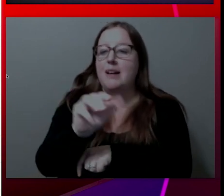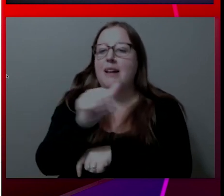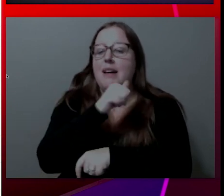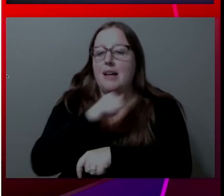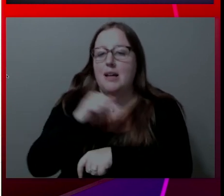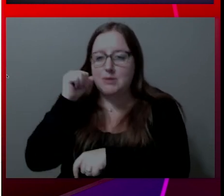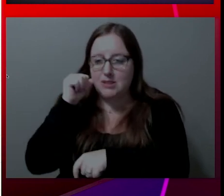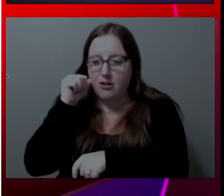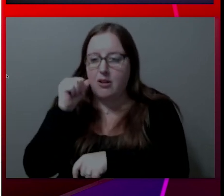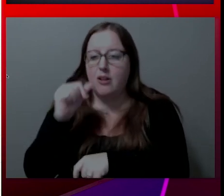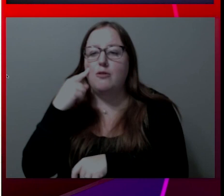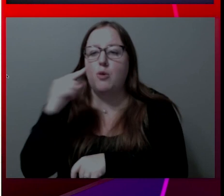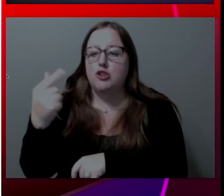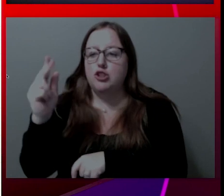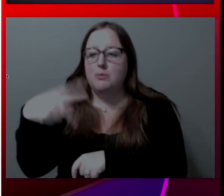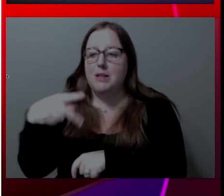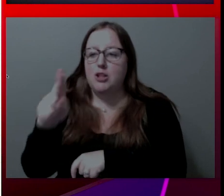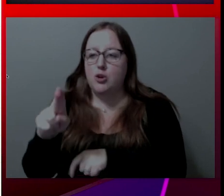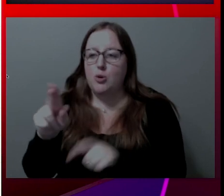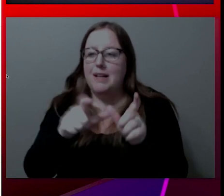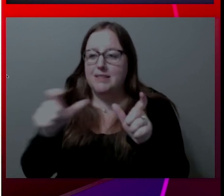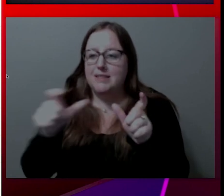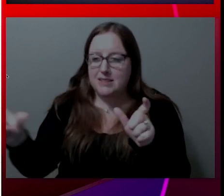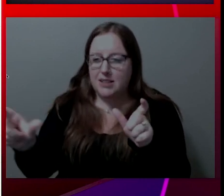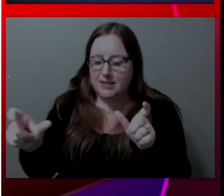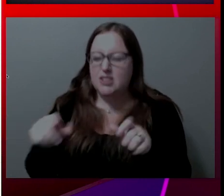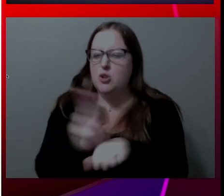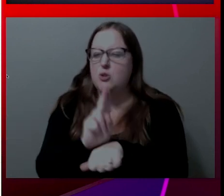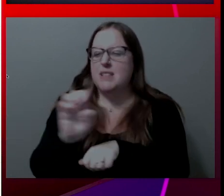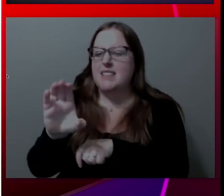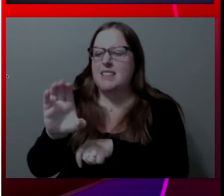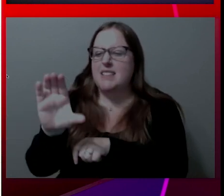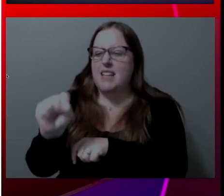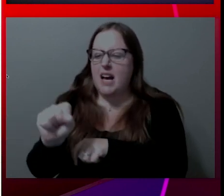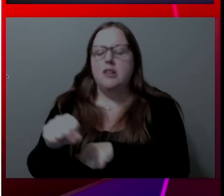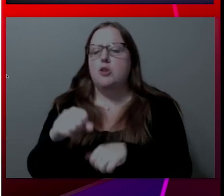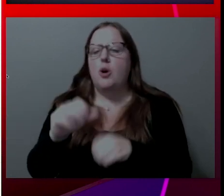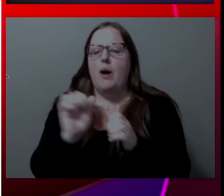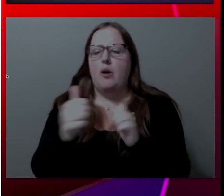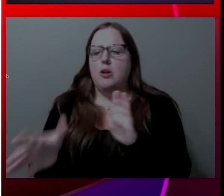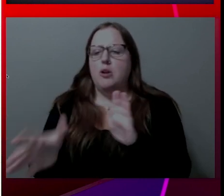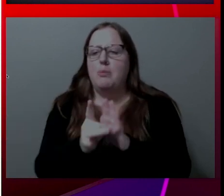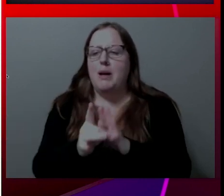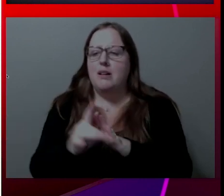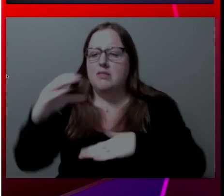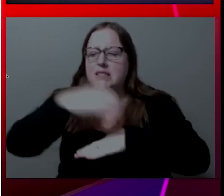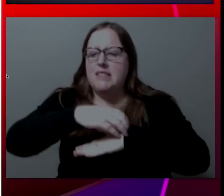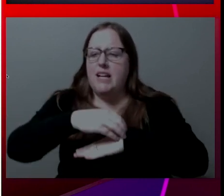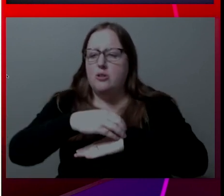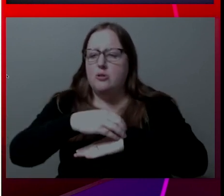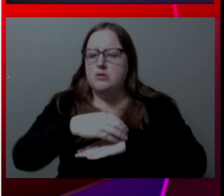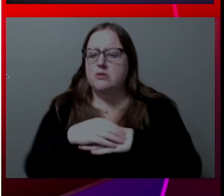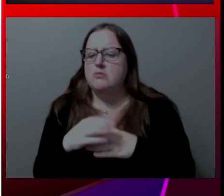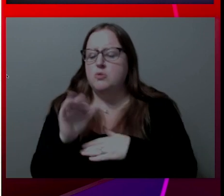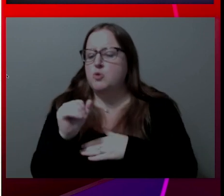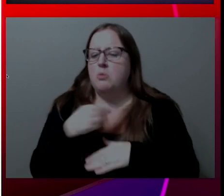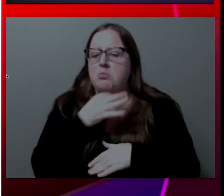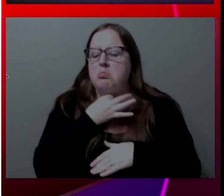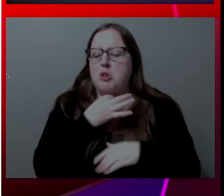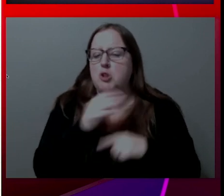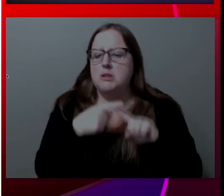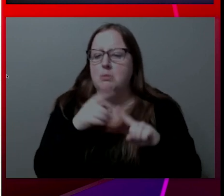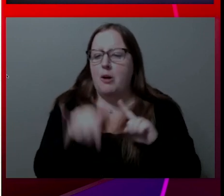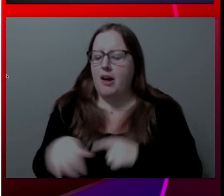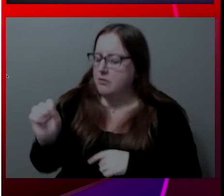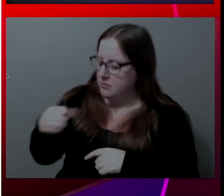these GPU instances. Tell me a little bit about choosing containers. Like why did you choose containers for this architecture? What are the benefits? Yeah, that's